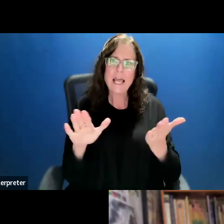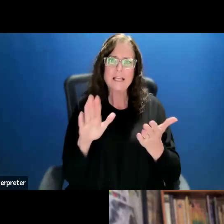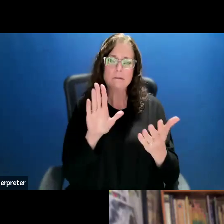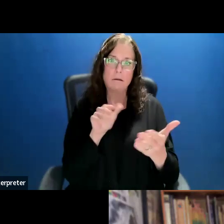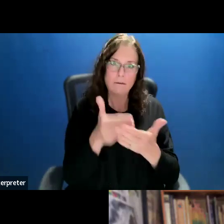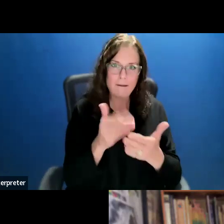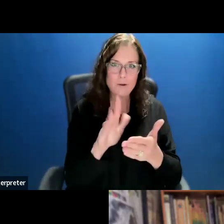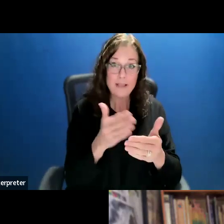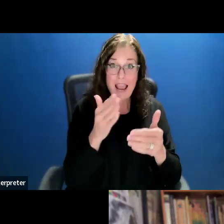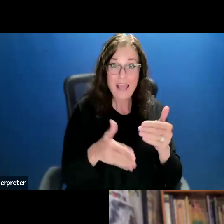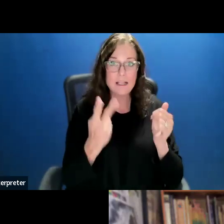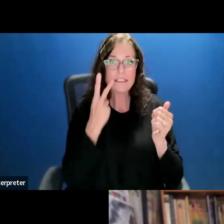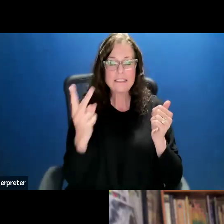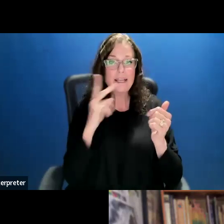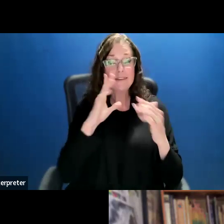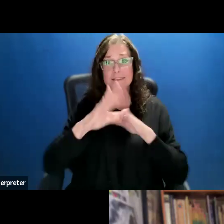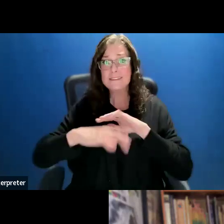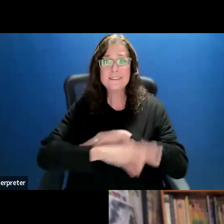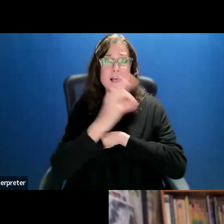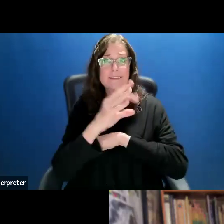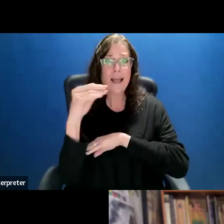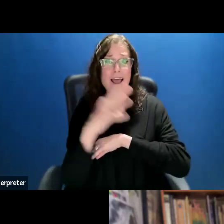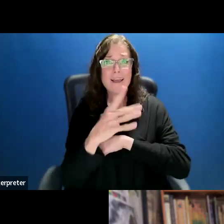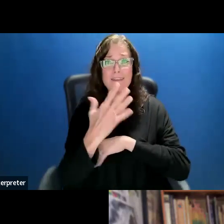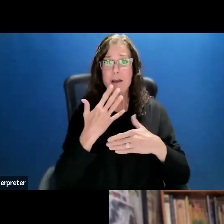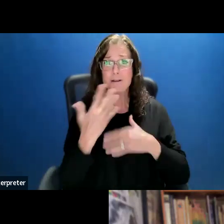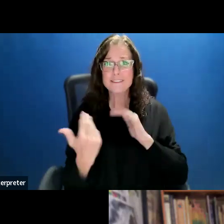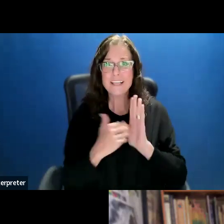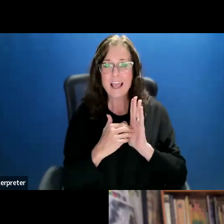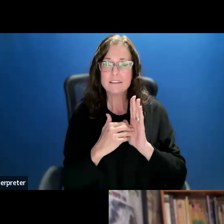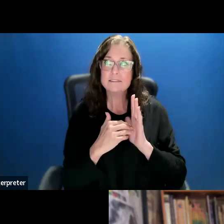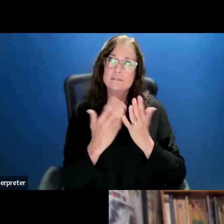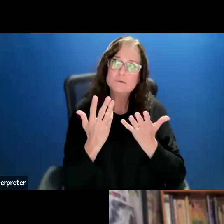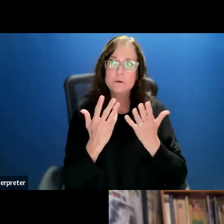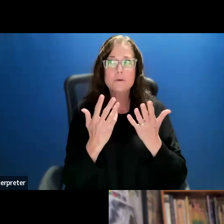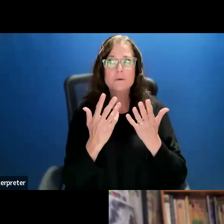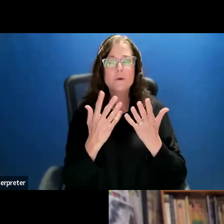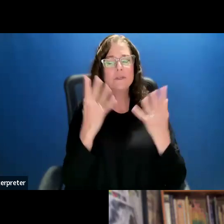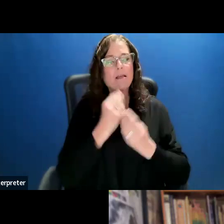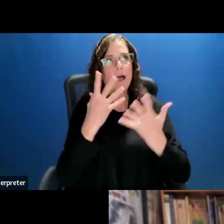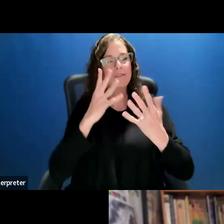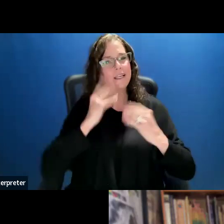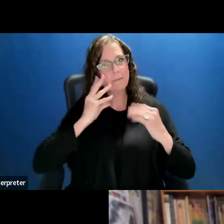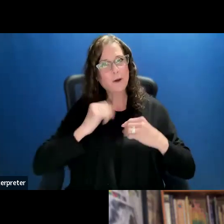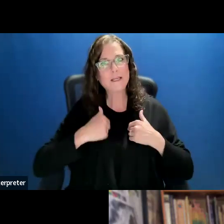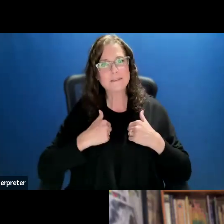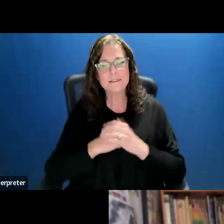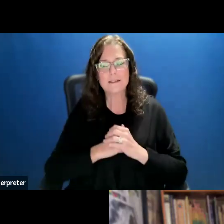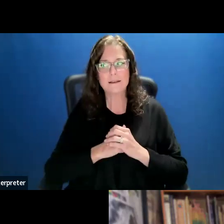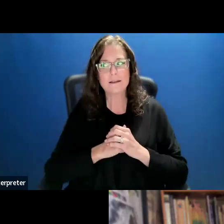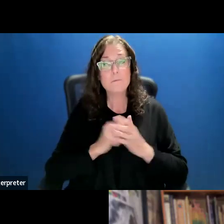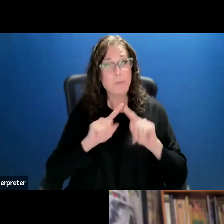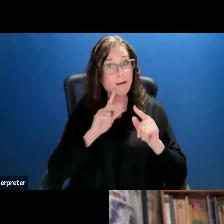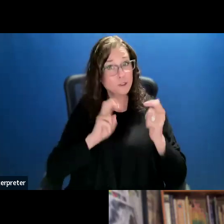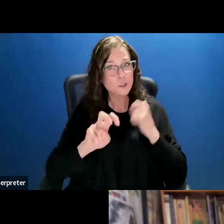and kind of see the sunset and the colors again. So it was a lovely experience, but a